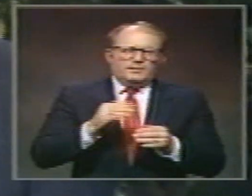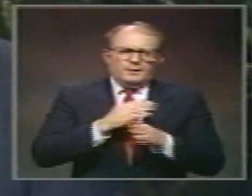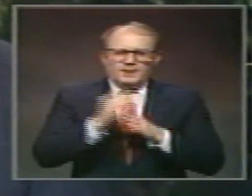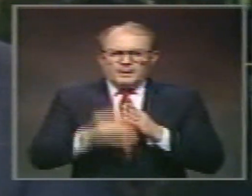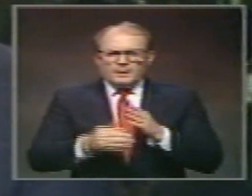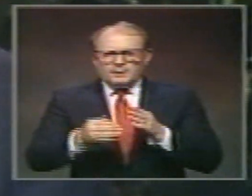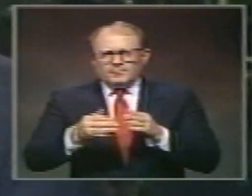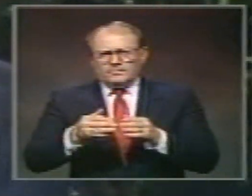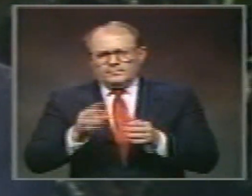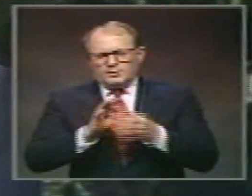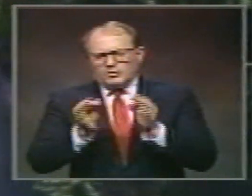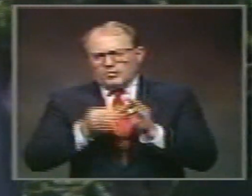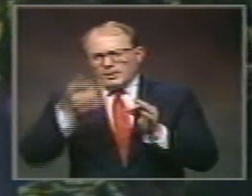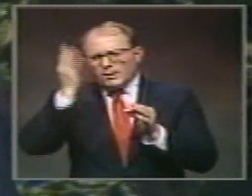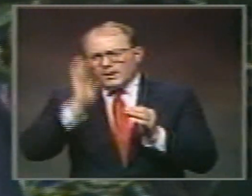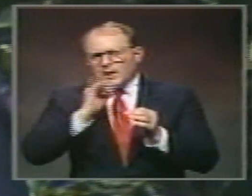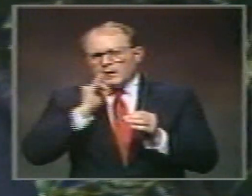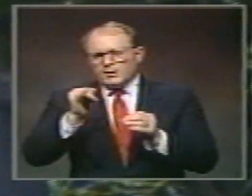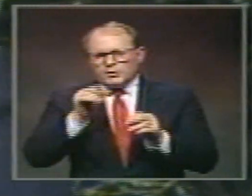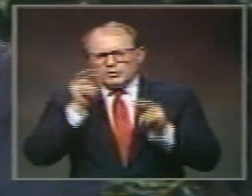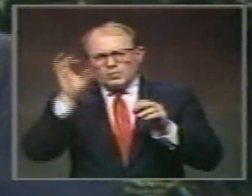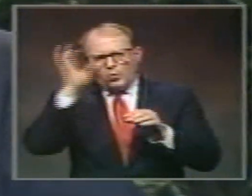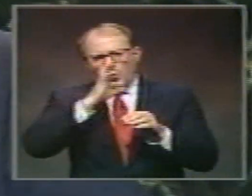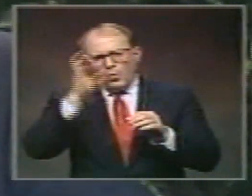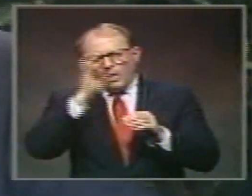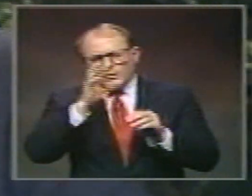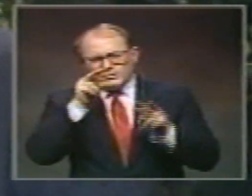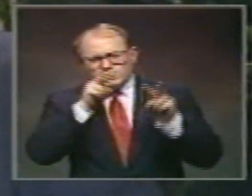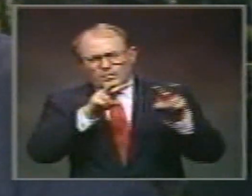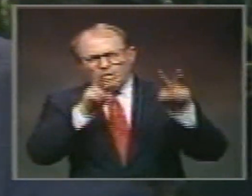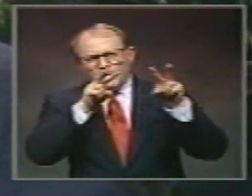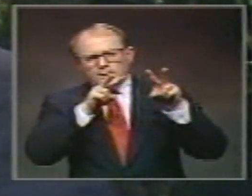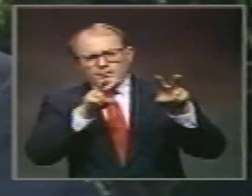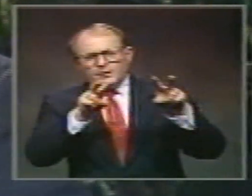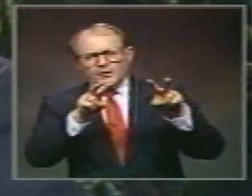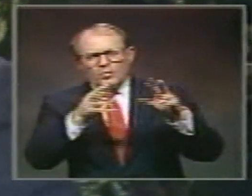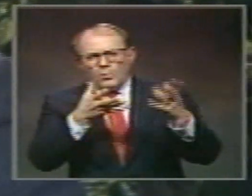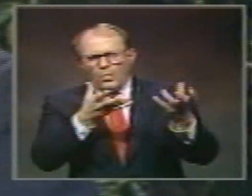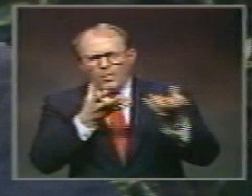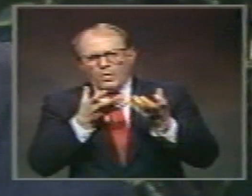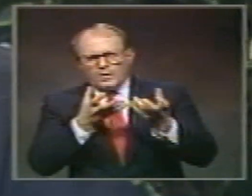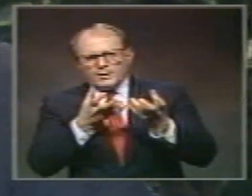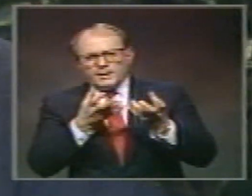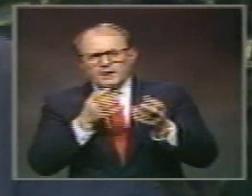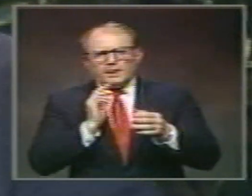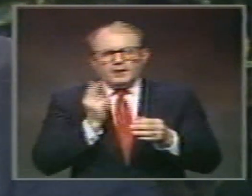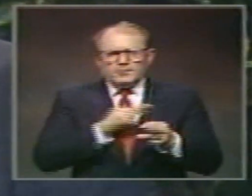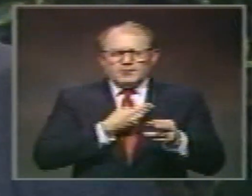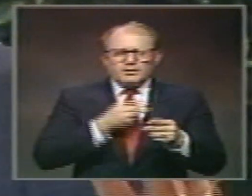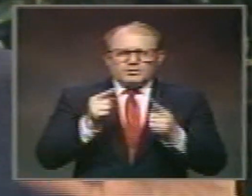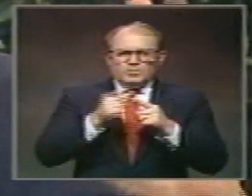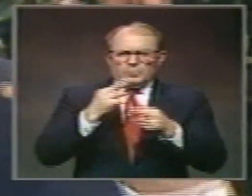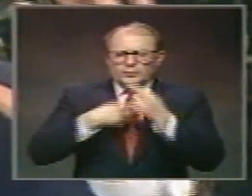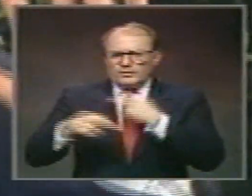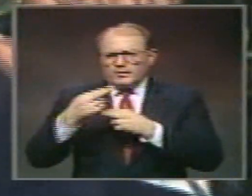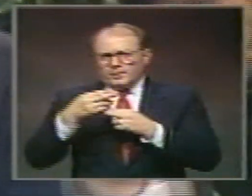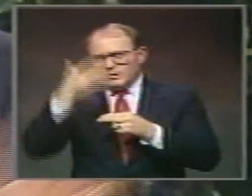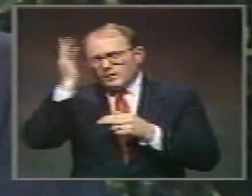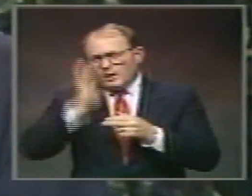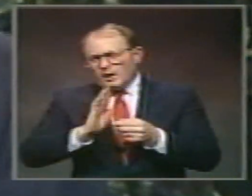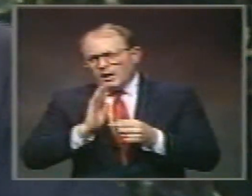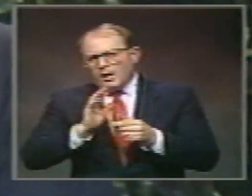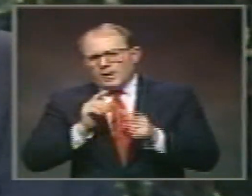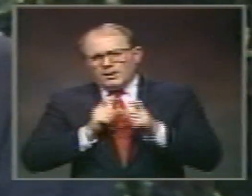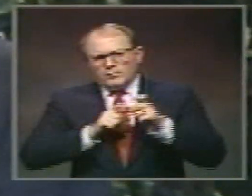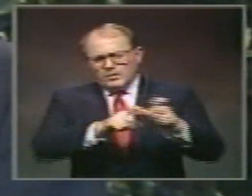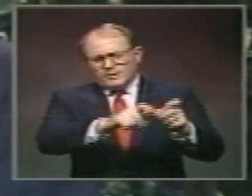been watching, looking, longing for their return. And He runs to meet them. He puts new garments